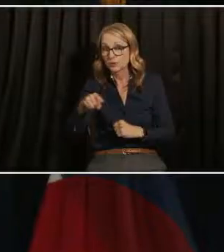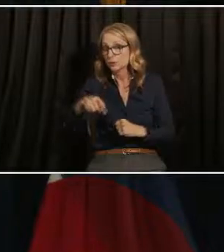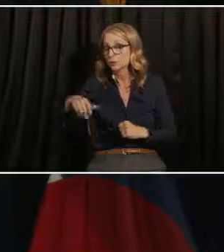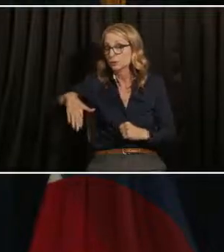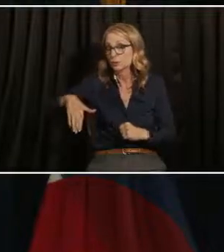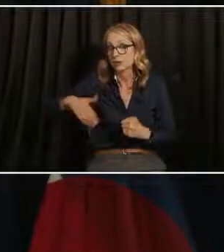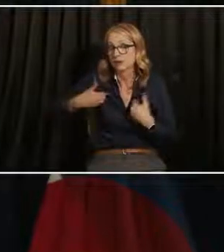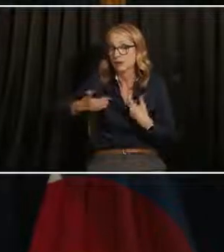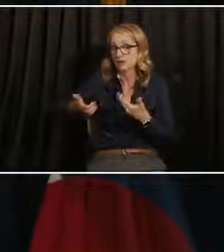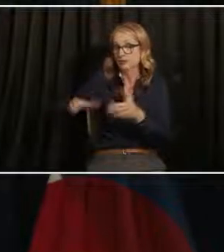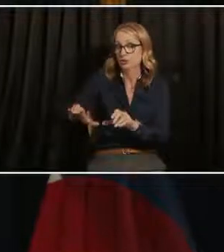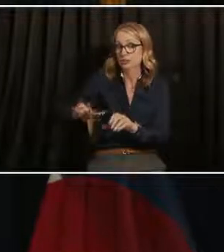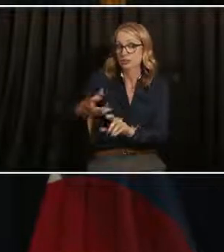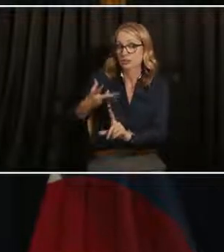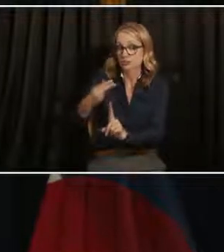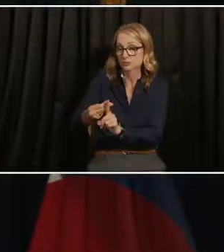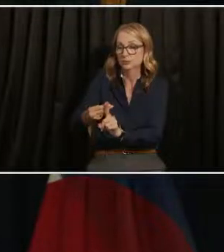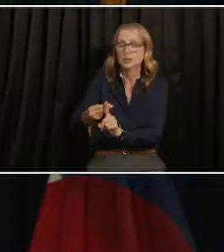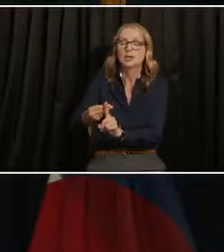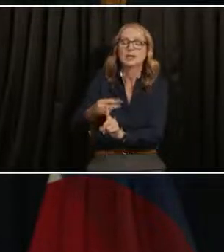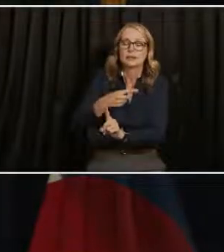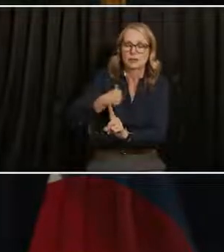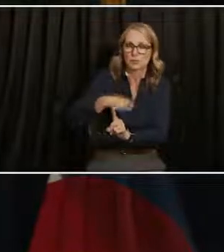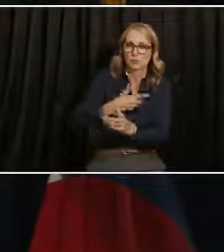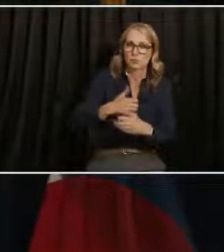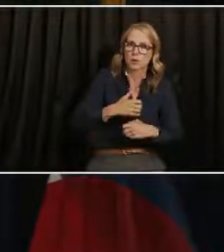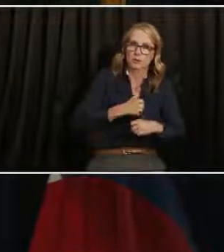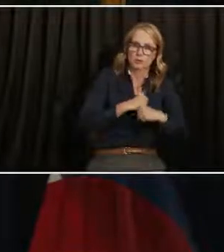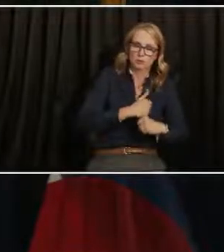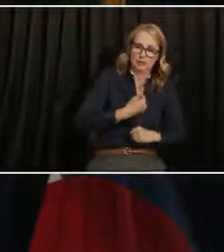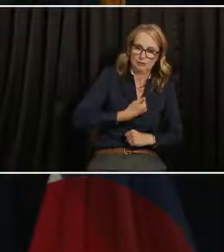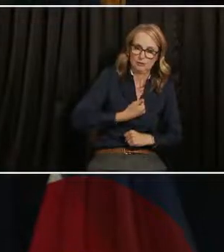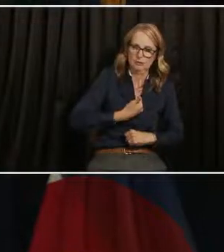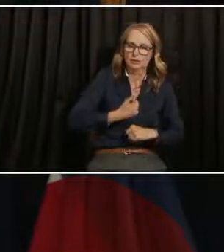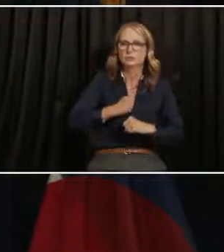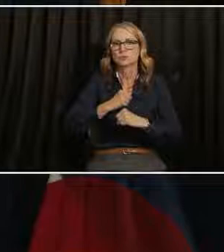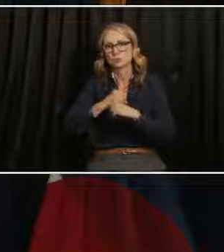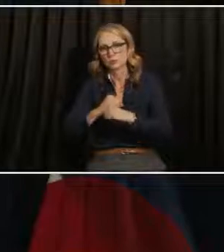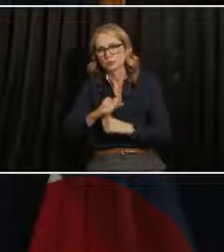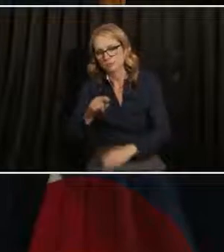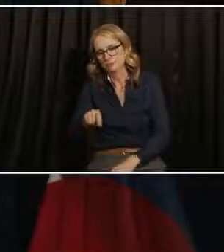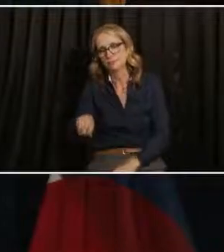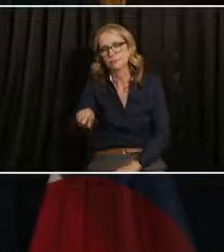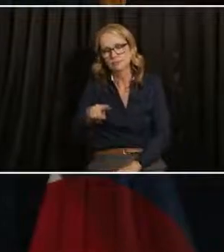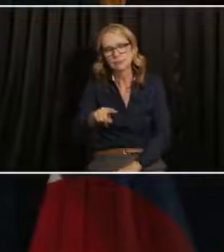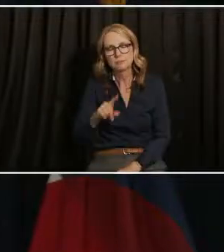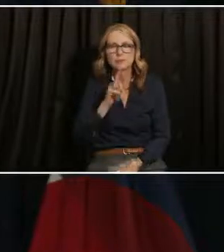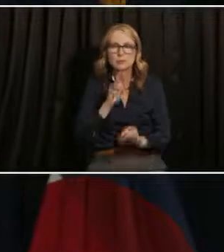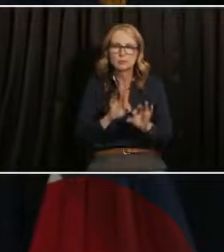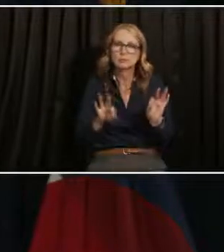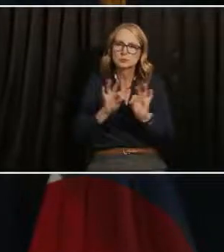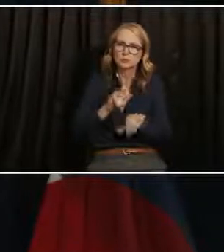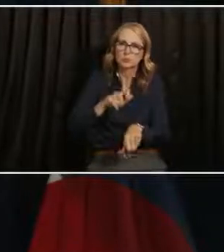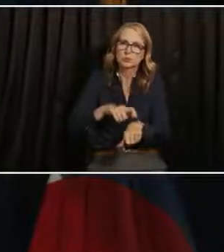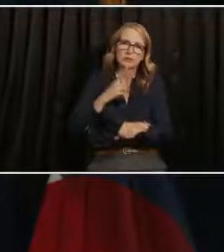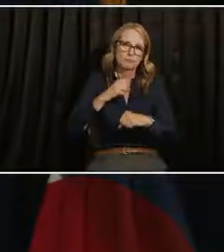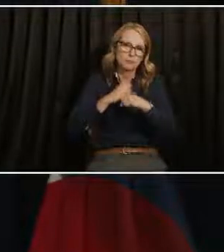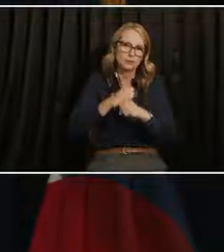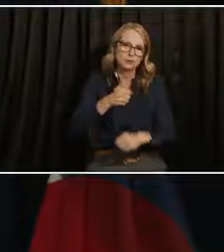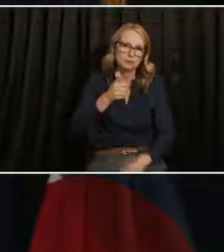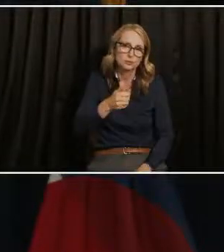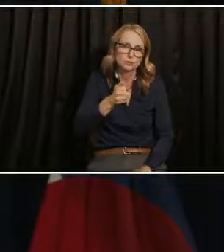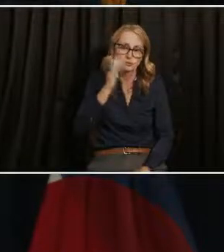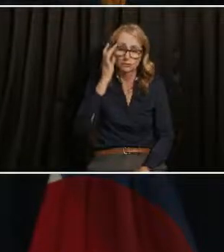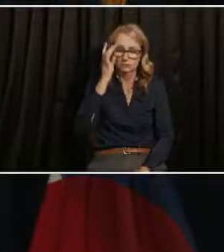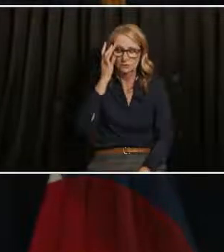them to do so. With a high level of prevalence of COVID in the community, it's an important time to protect yourself. And we're making it easier